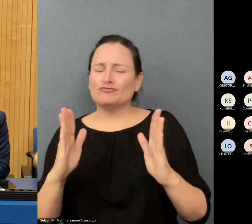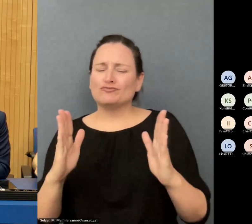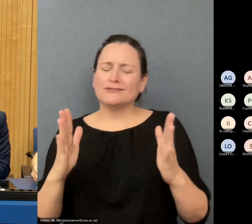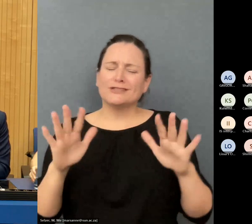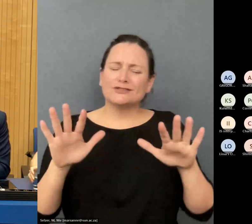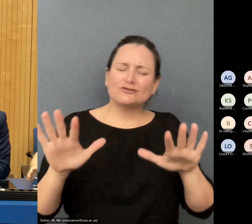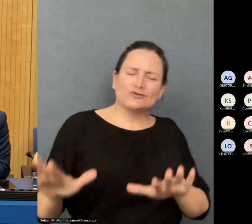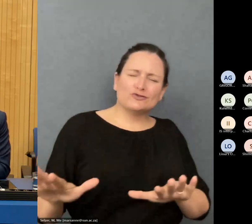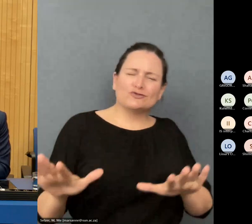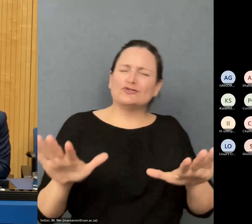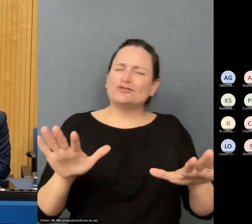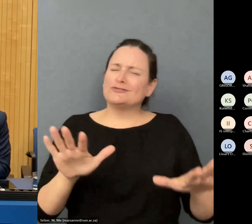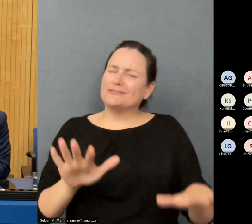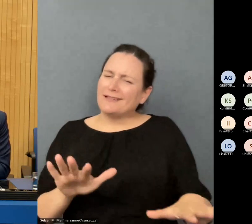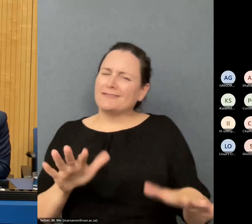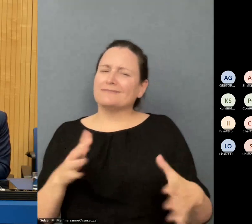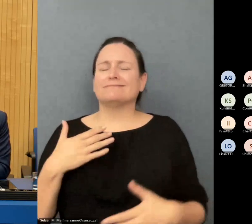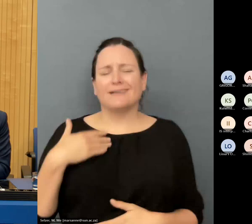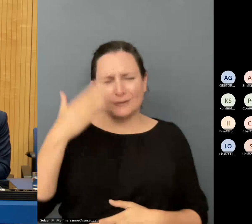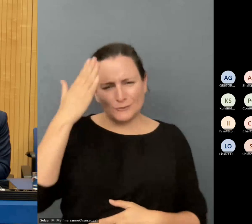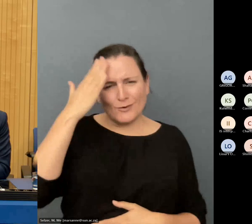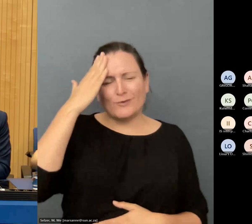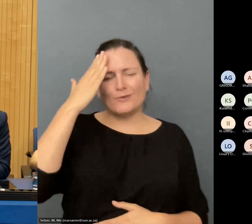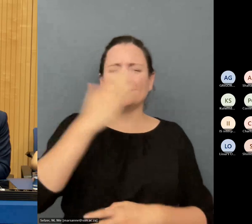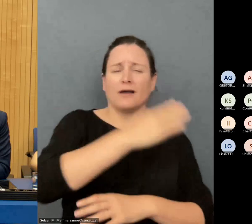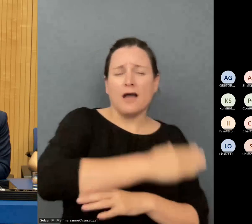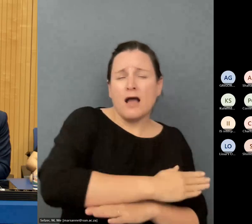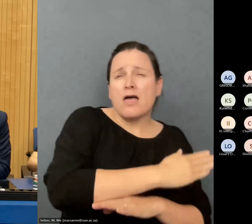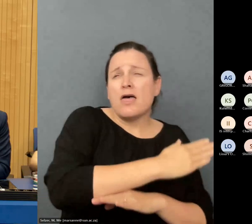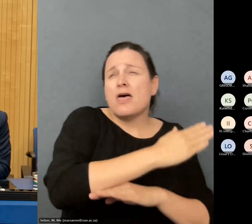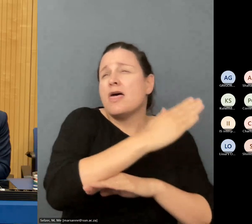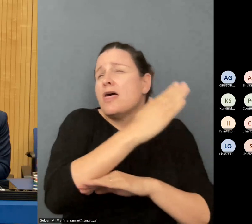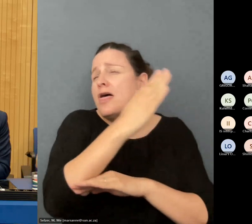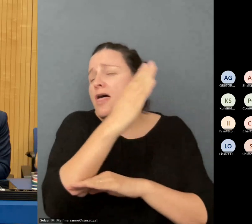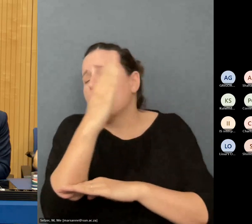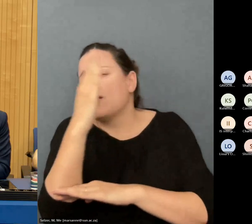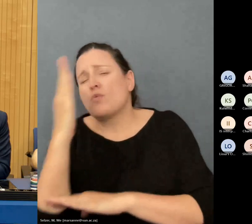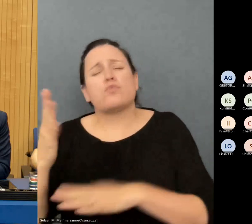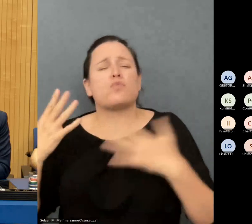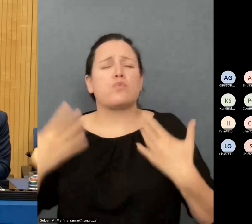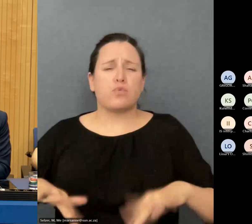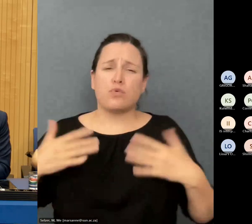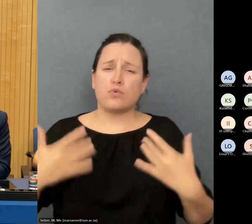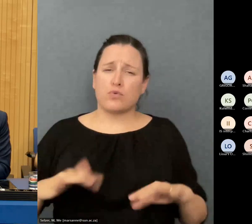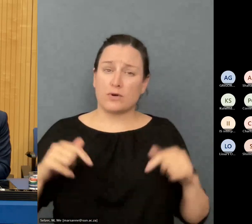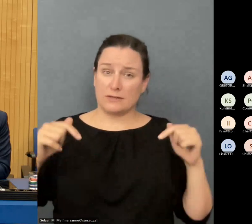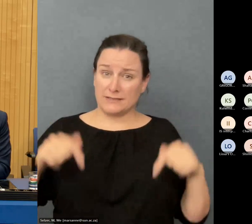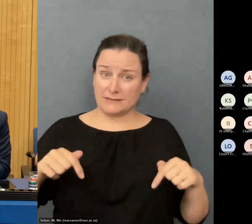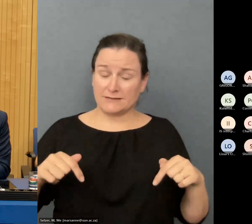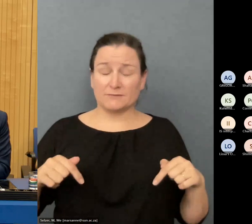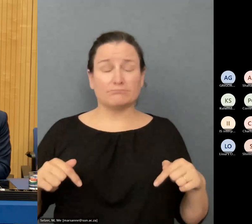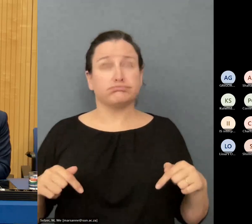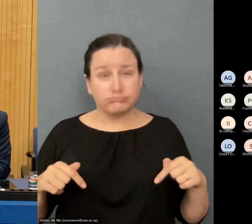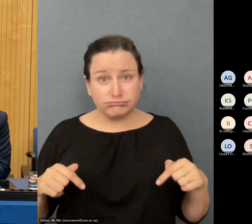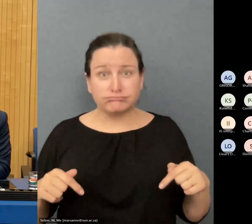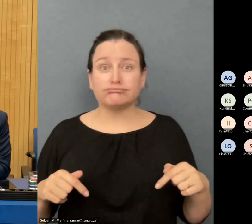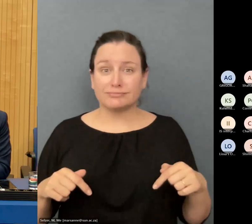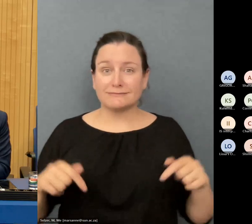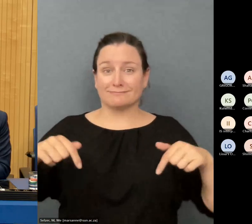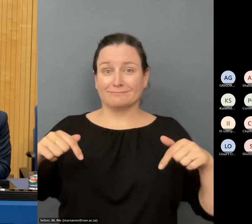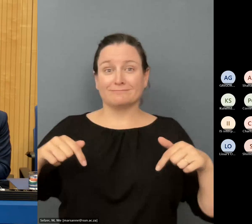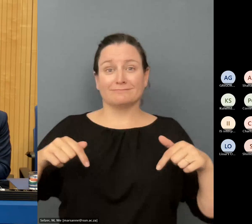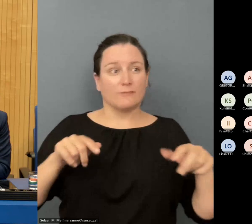afternoon. I know it's a marathon. Zero Project is, if it's anything, it is a wealth of opportunity